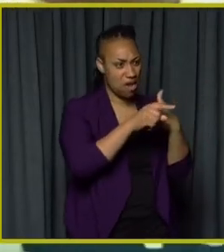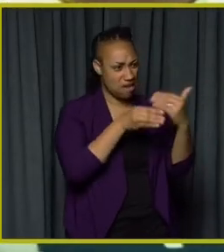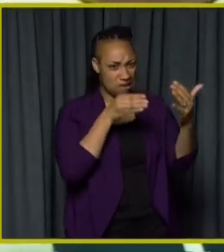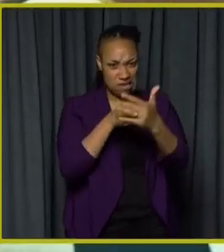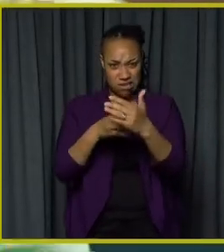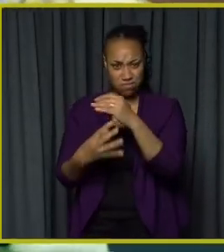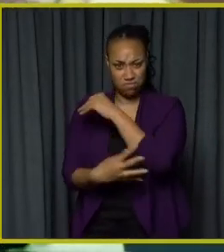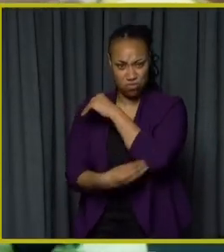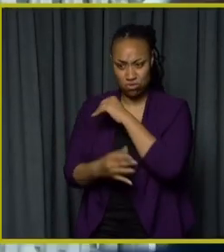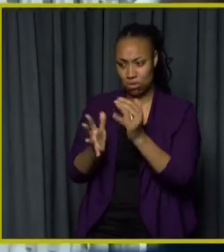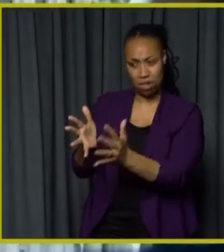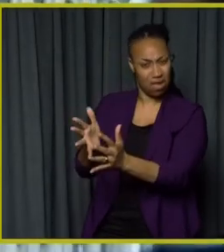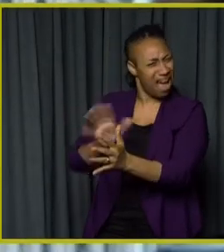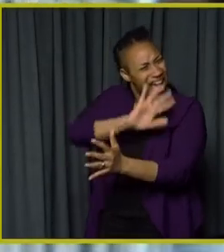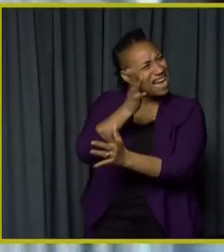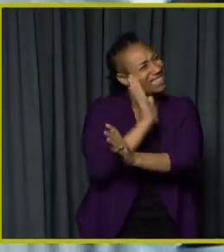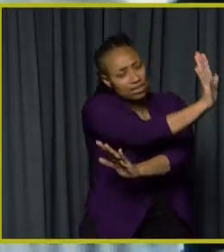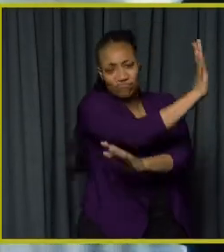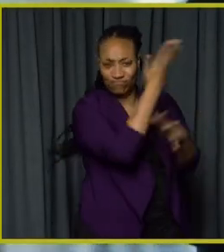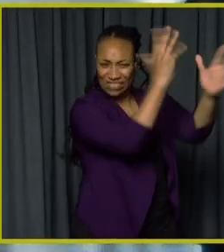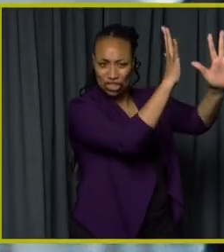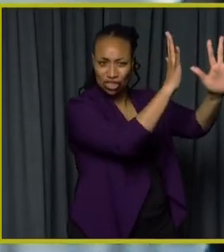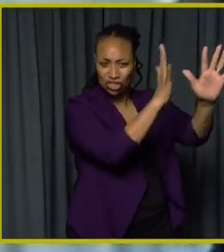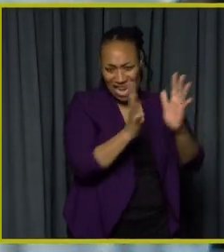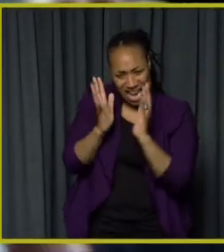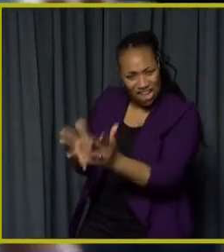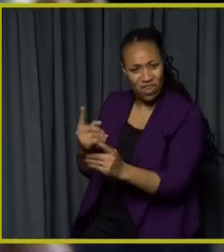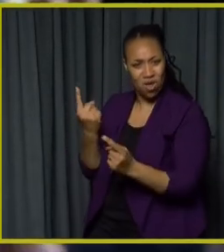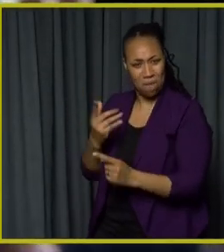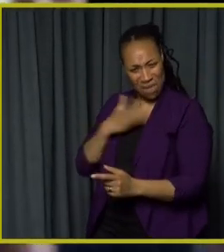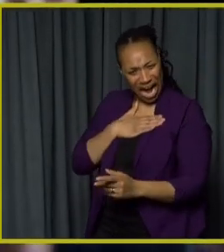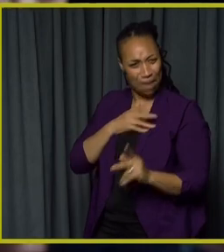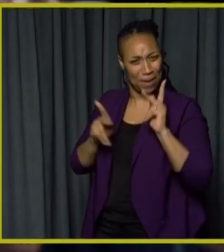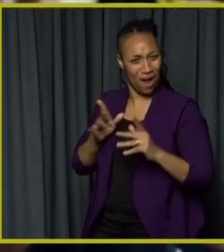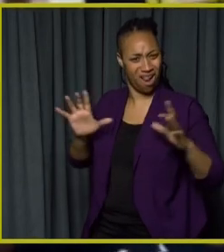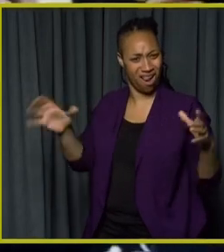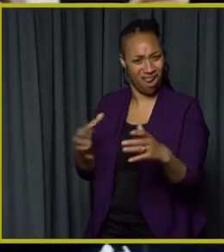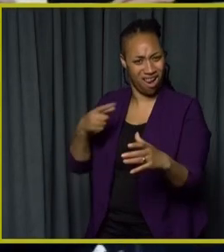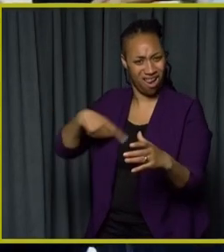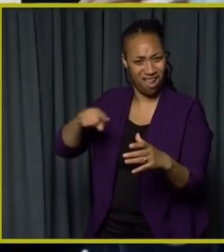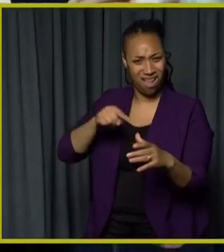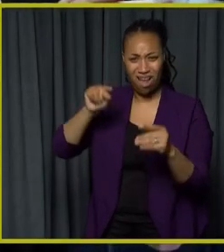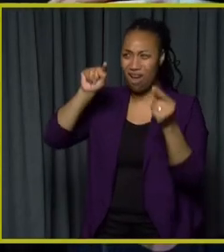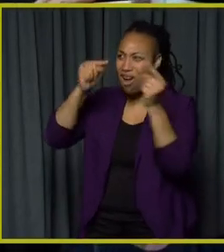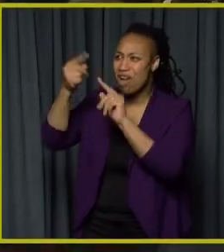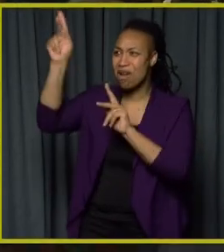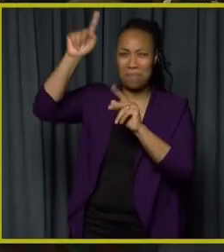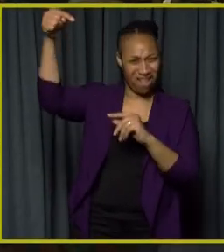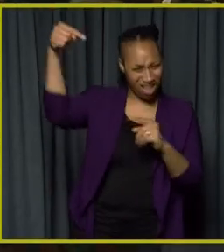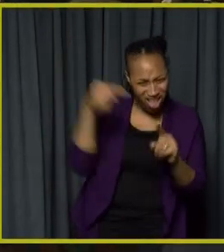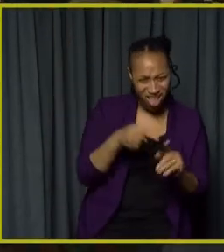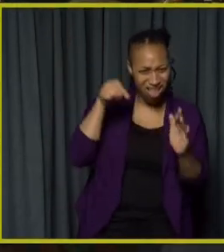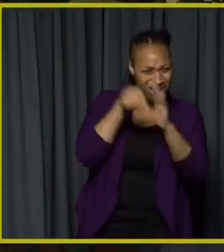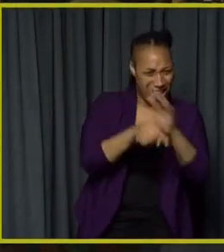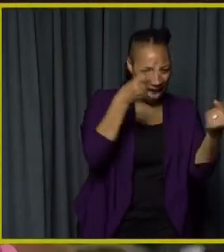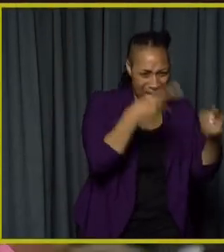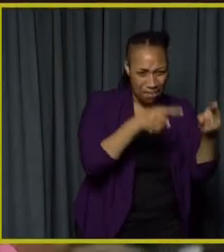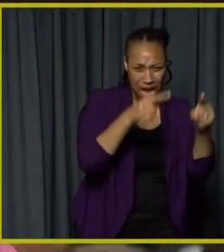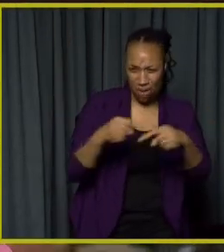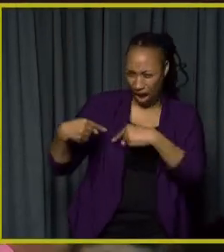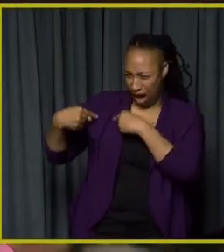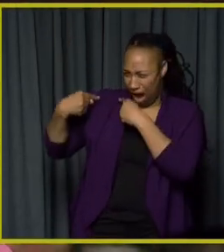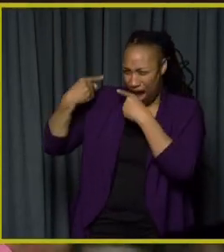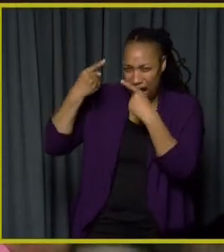Somebody's hurting my brother, somebody's hurting our sisters, and it's gone on far too long, and we won't